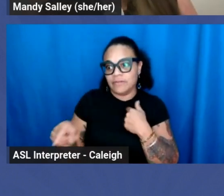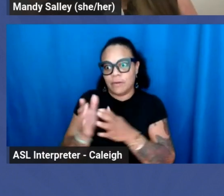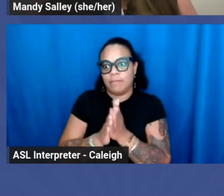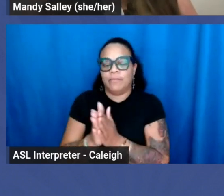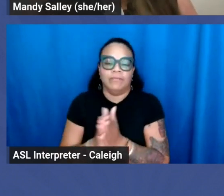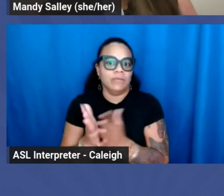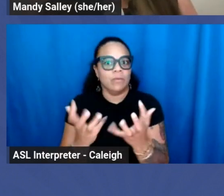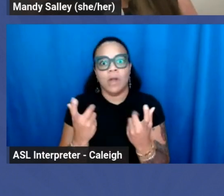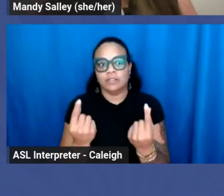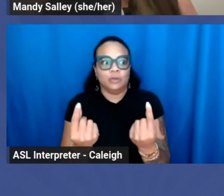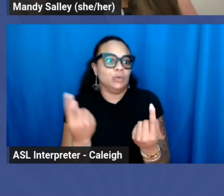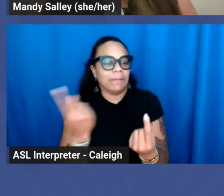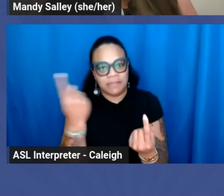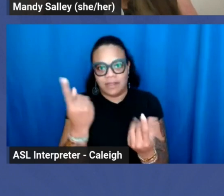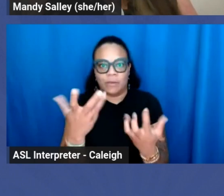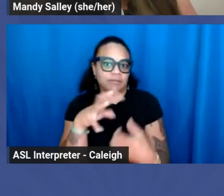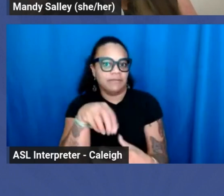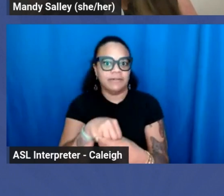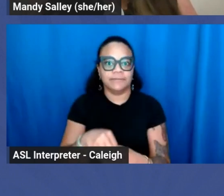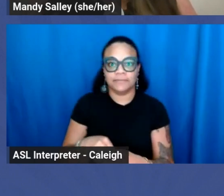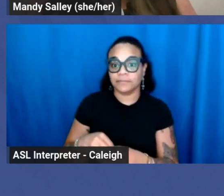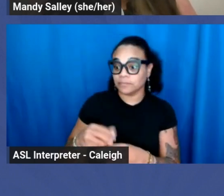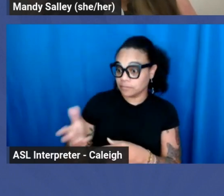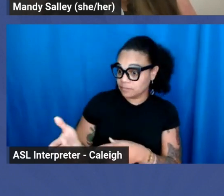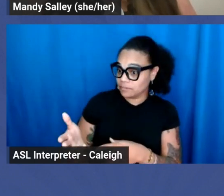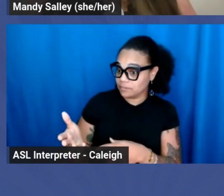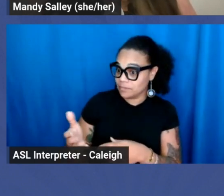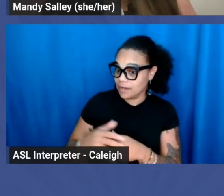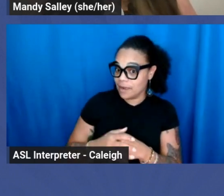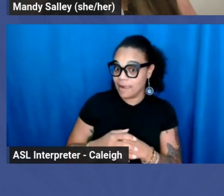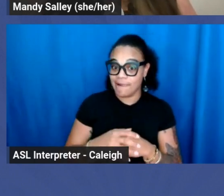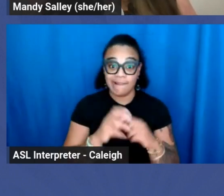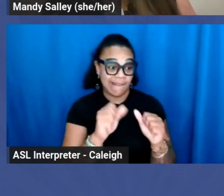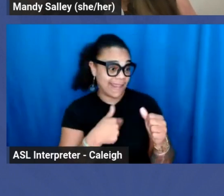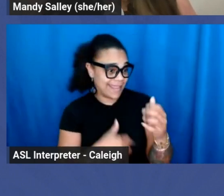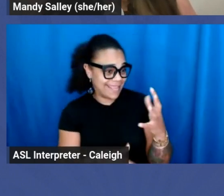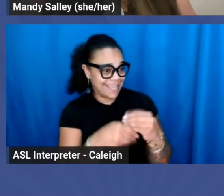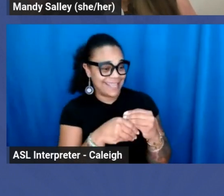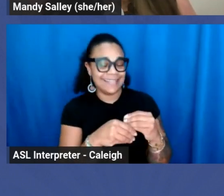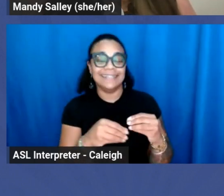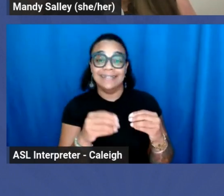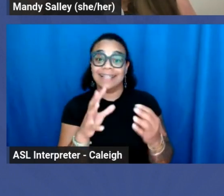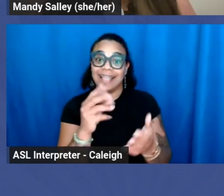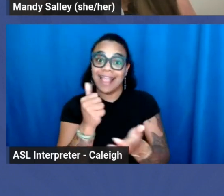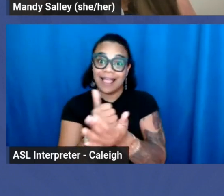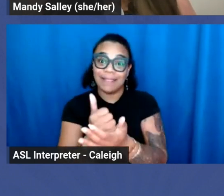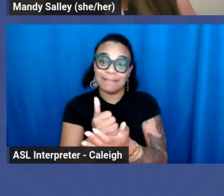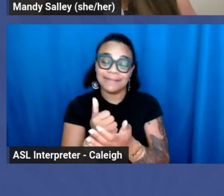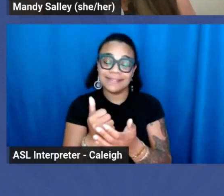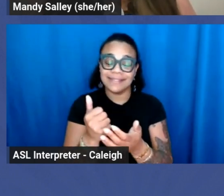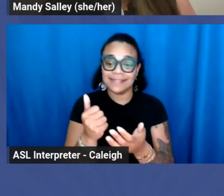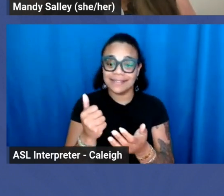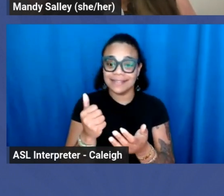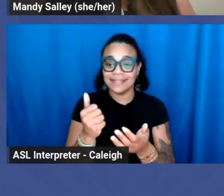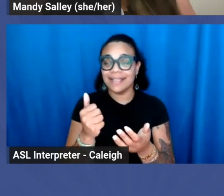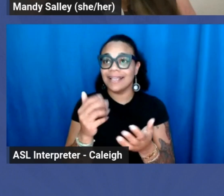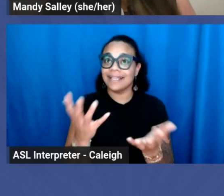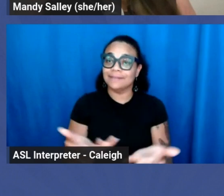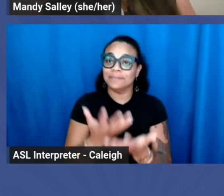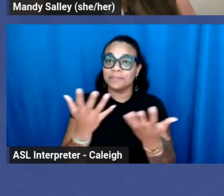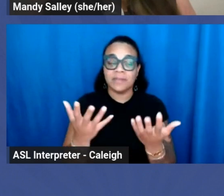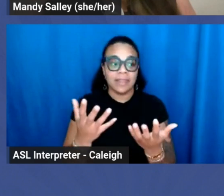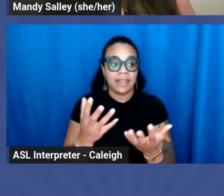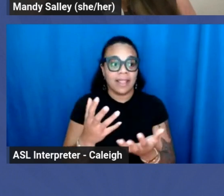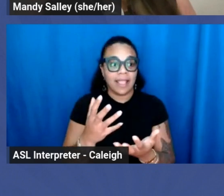So yeah. Oh, go ahead. Yeah. Can I just add? It helped. I think helped. I think the fall